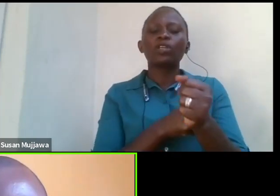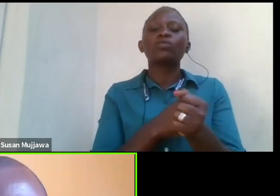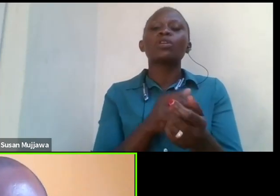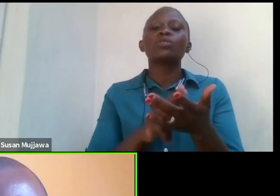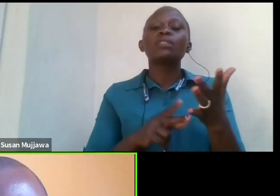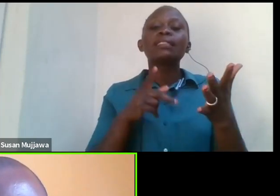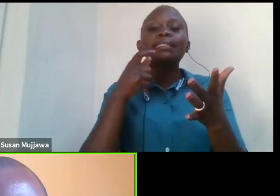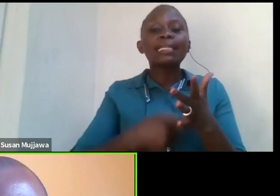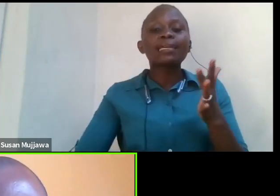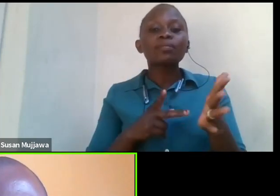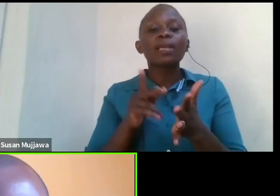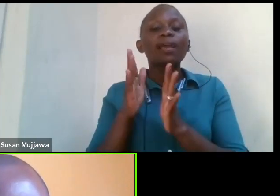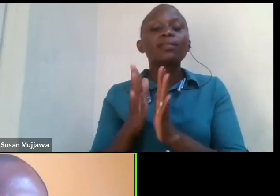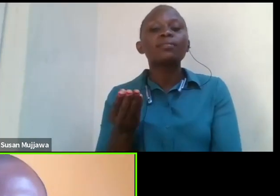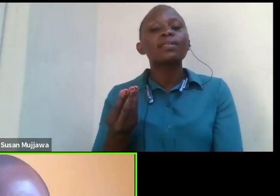money.